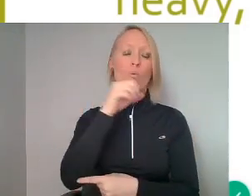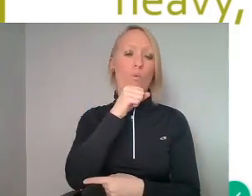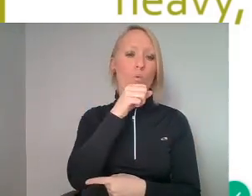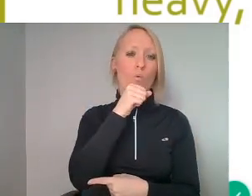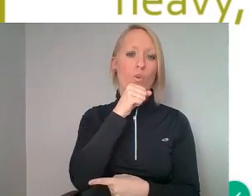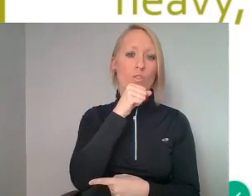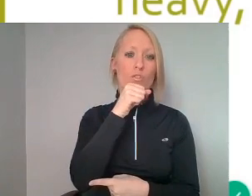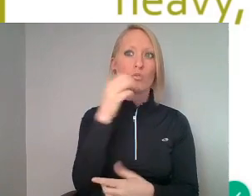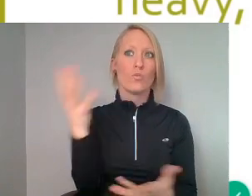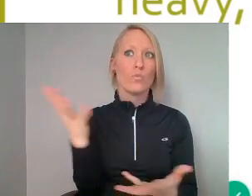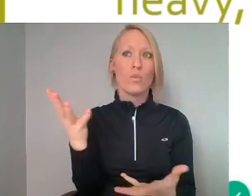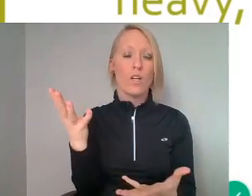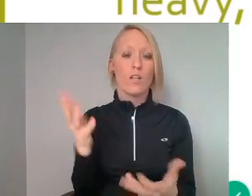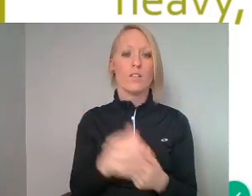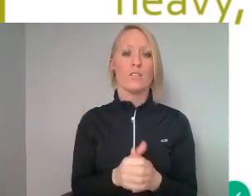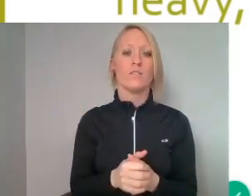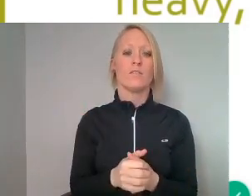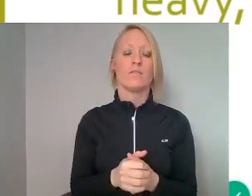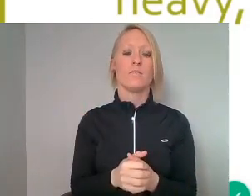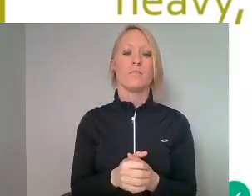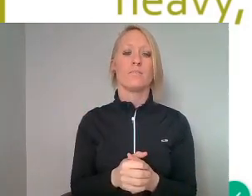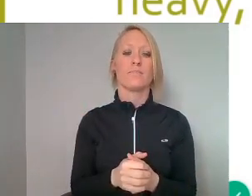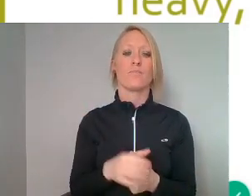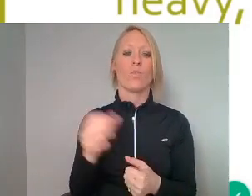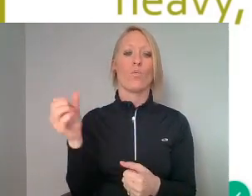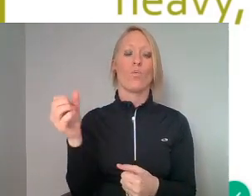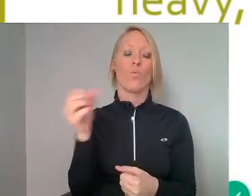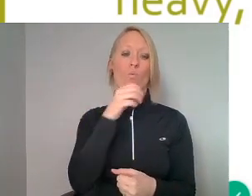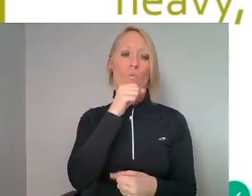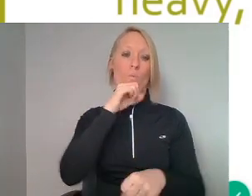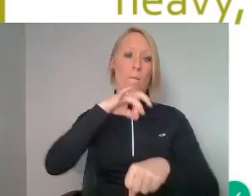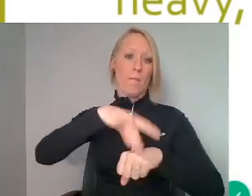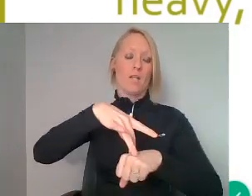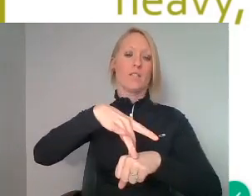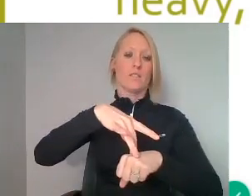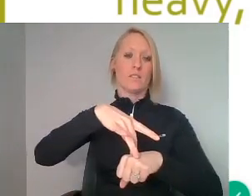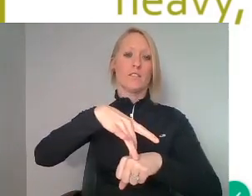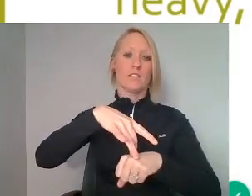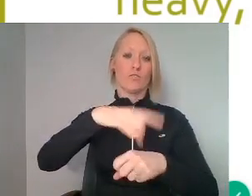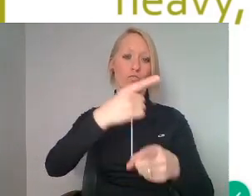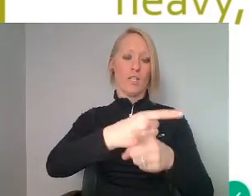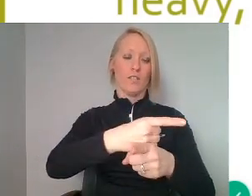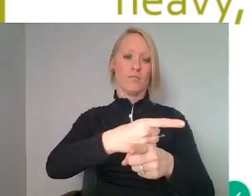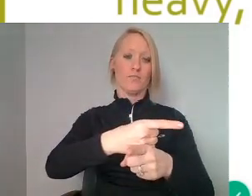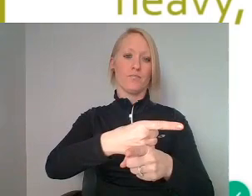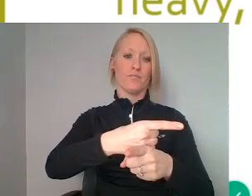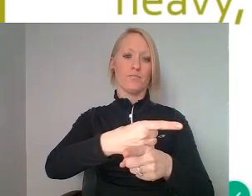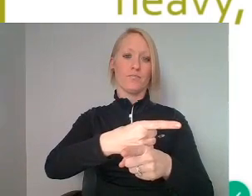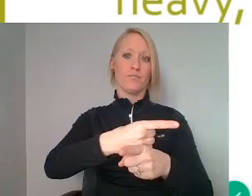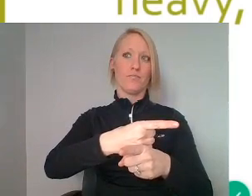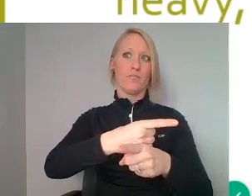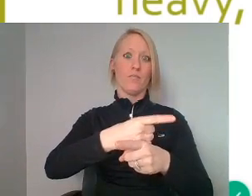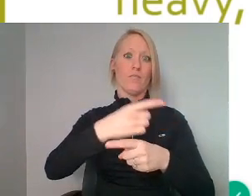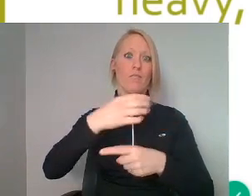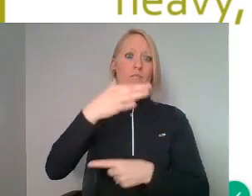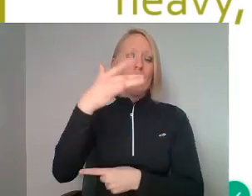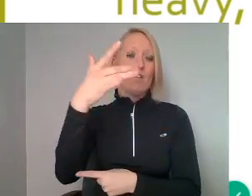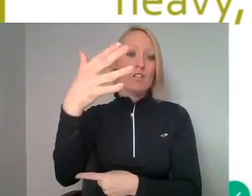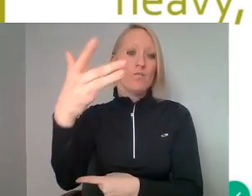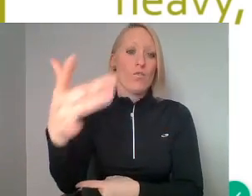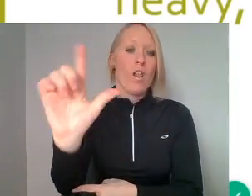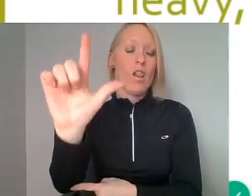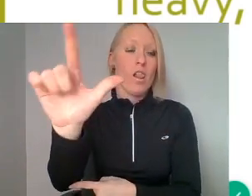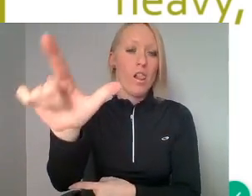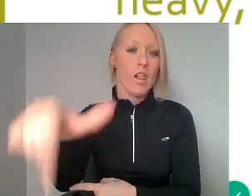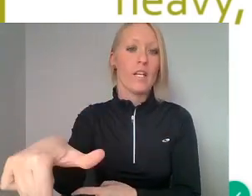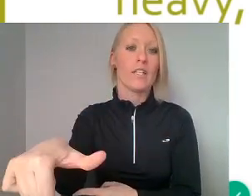produce section? It's pumpkins, right? Now, if you fast forward to say later